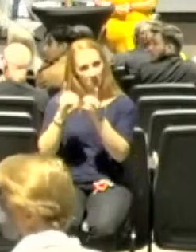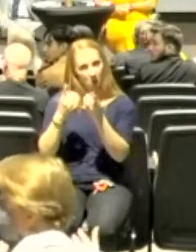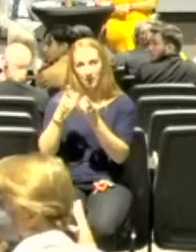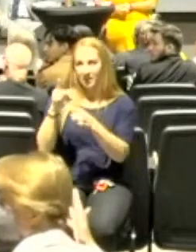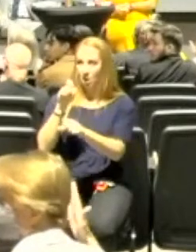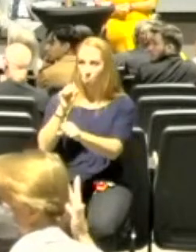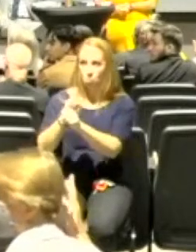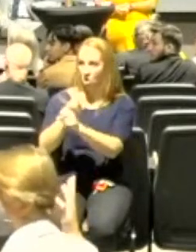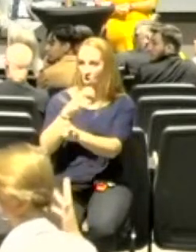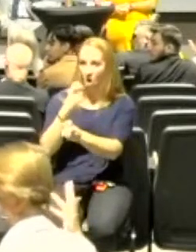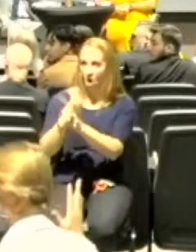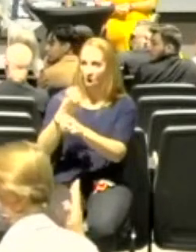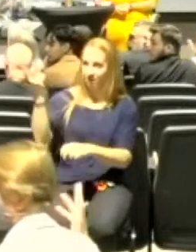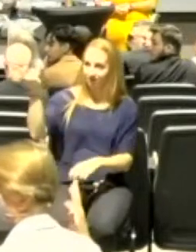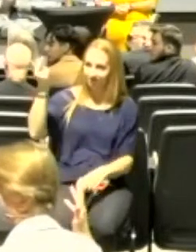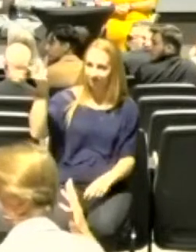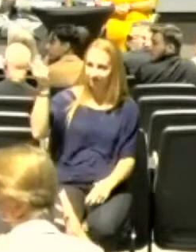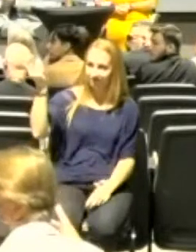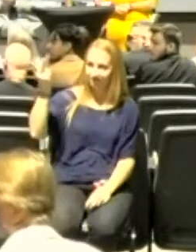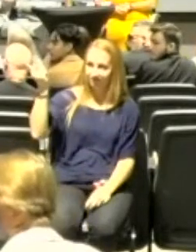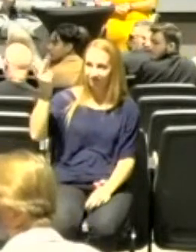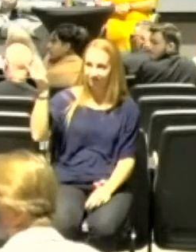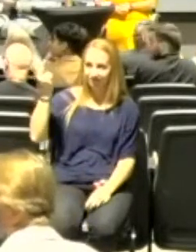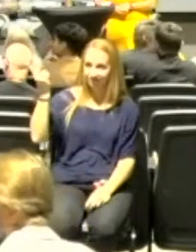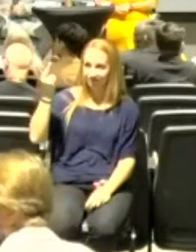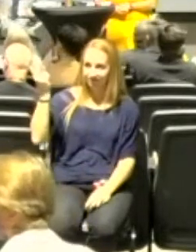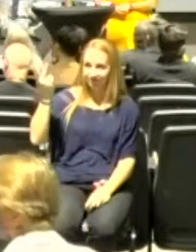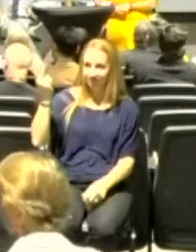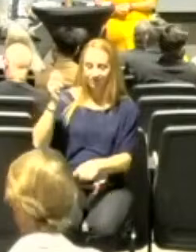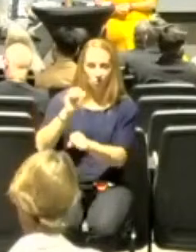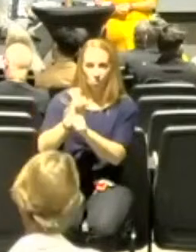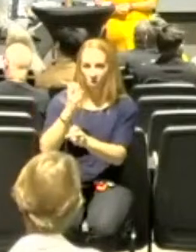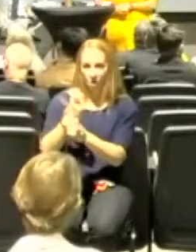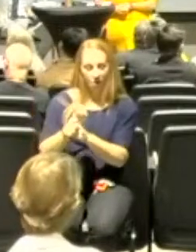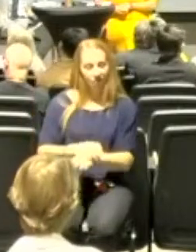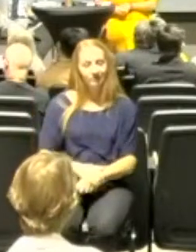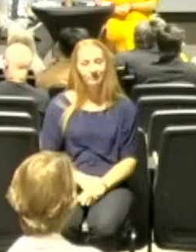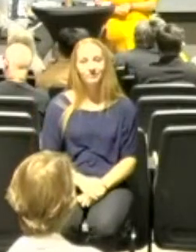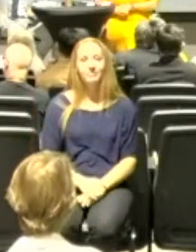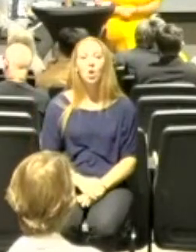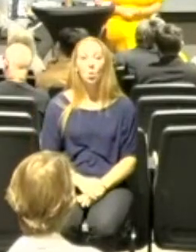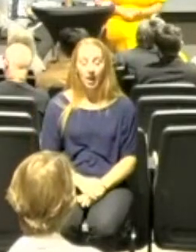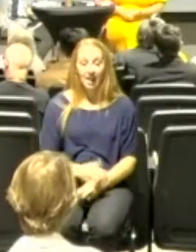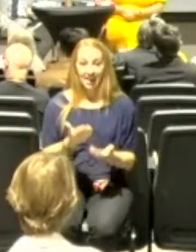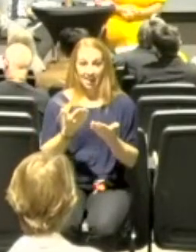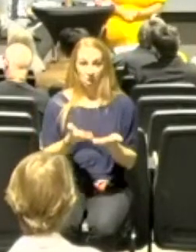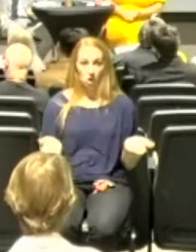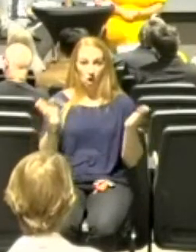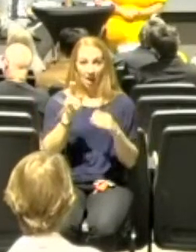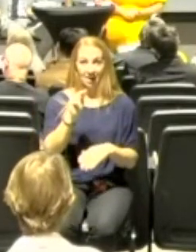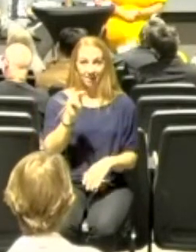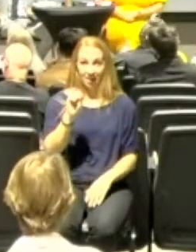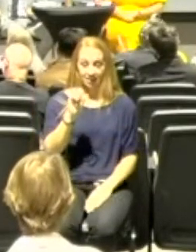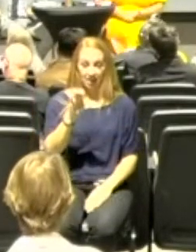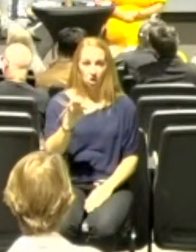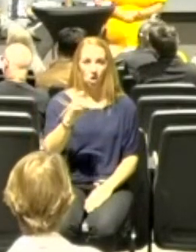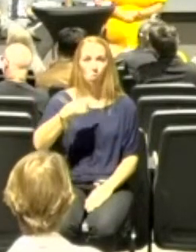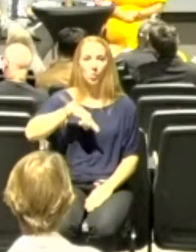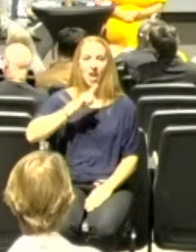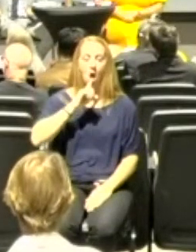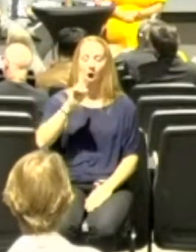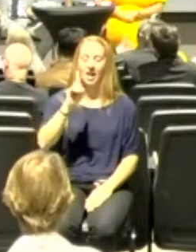working it. That is phenomenal. Yes. And over 30 clubs. Okay. So here at Nevada State, we are data